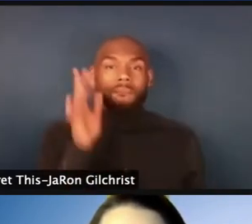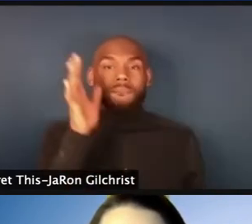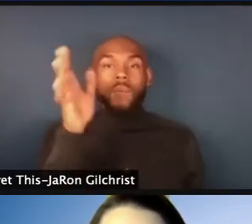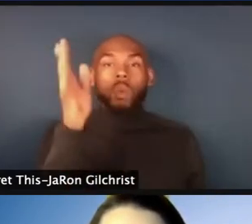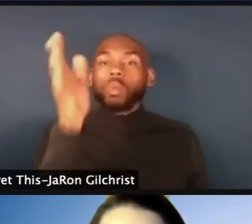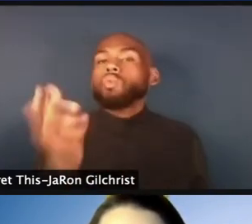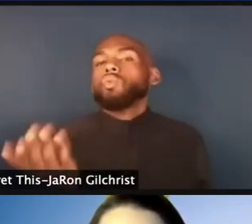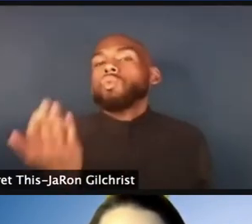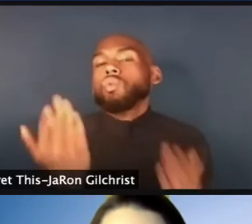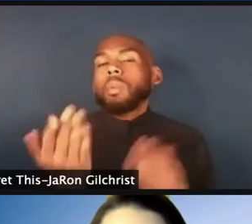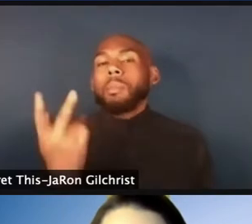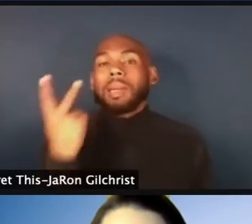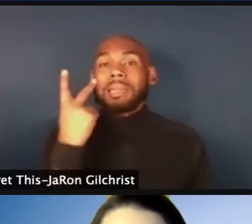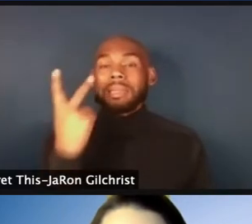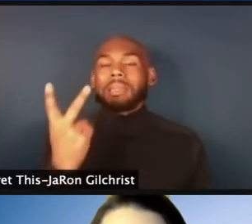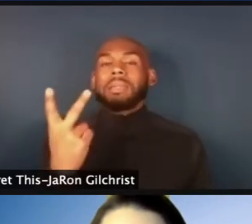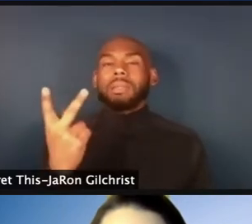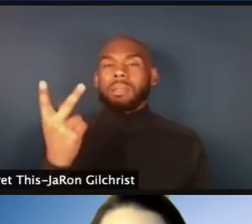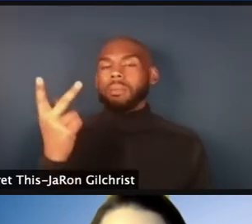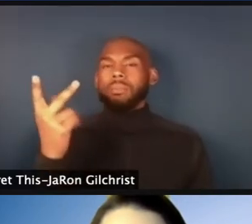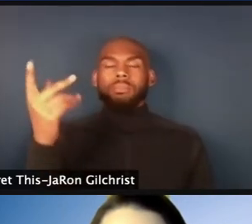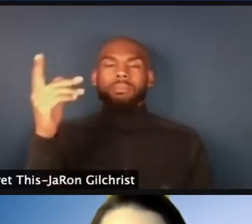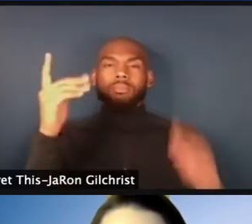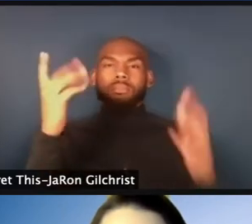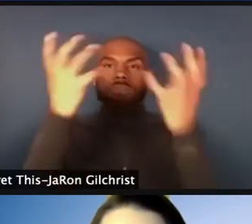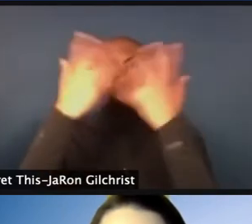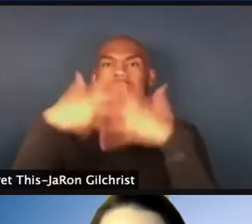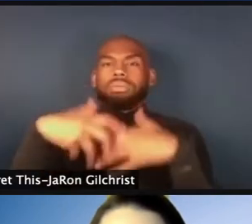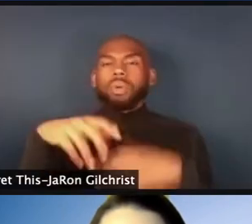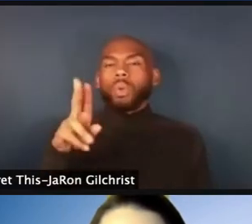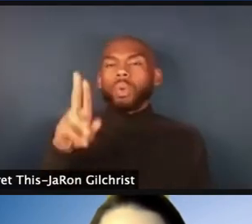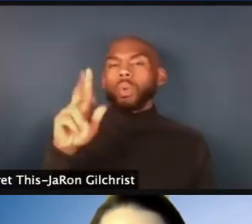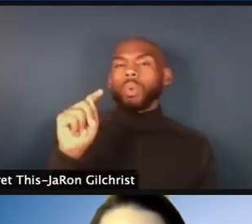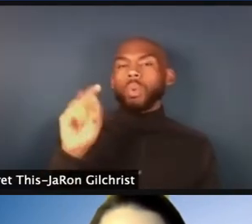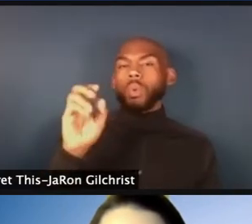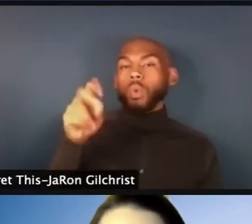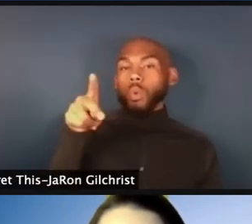seem utopian, it might seem unreachable, but